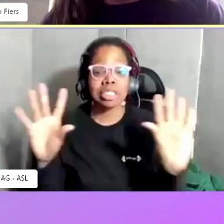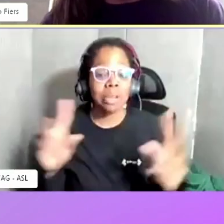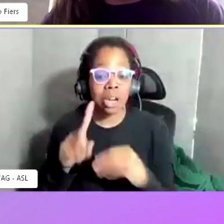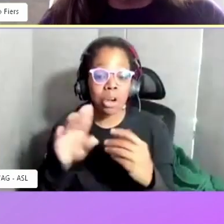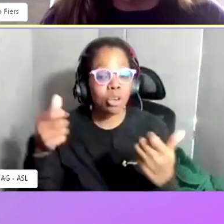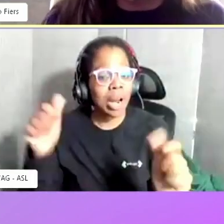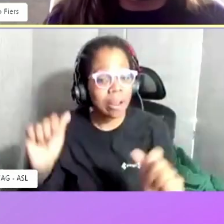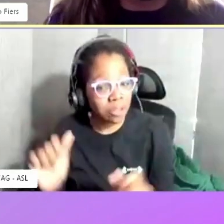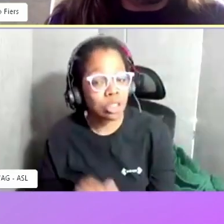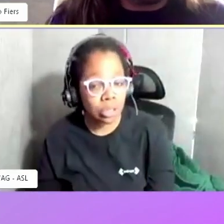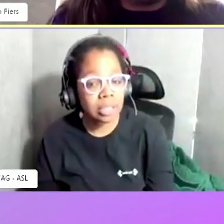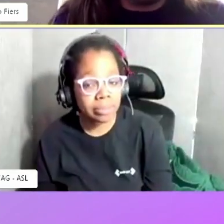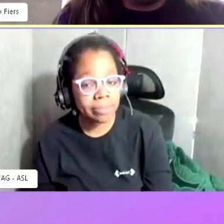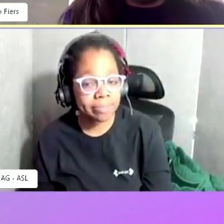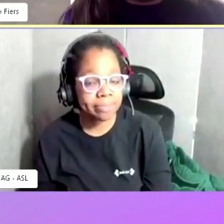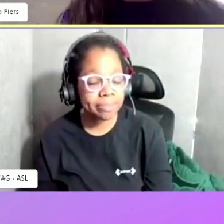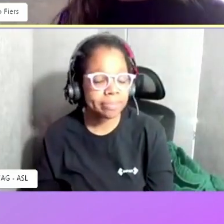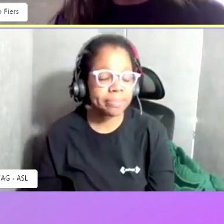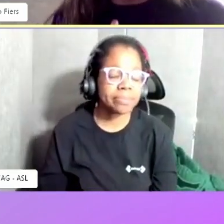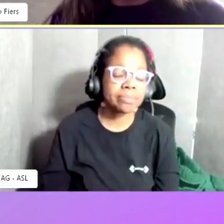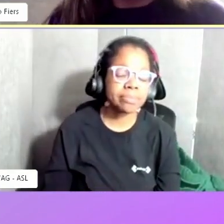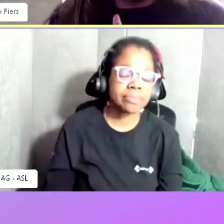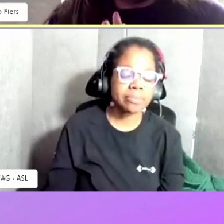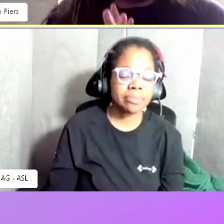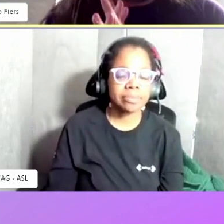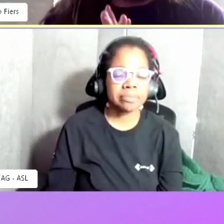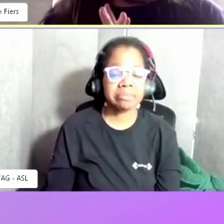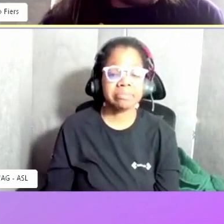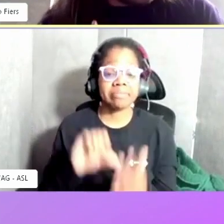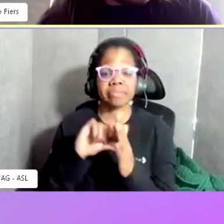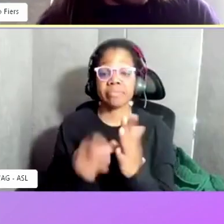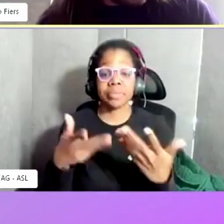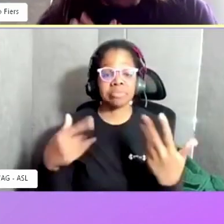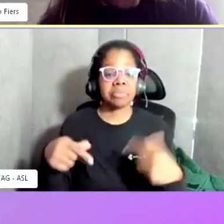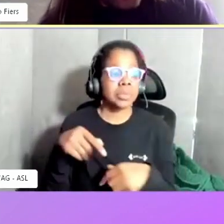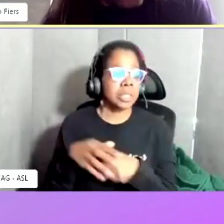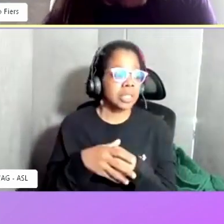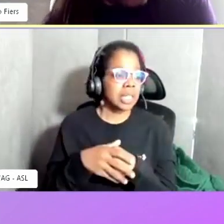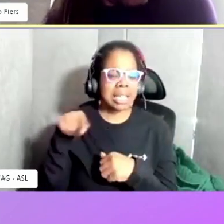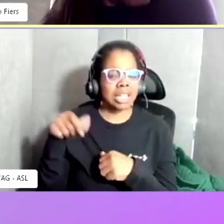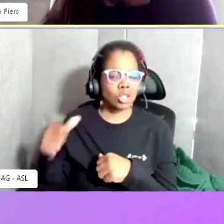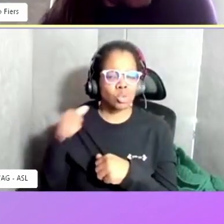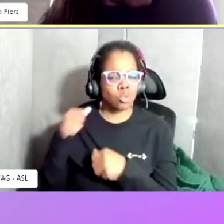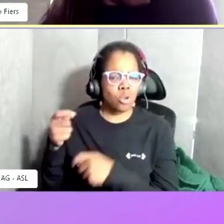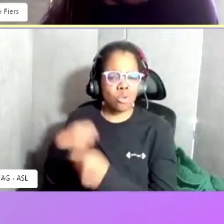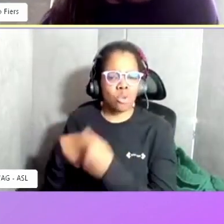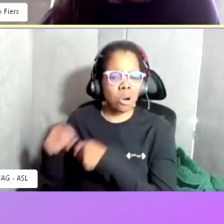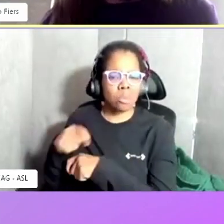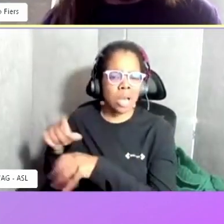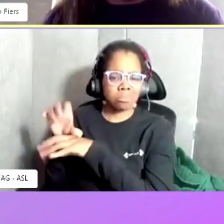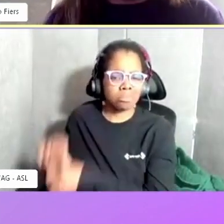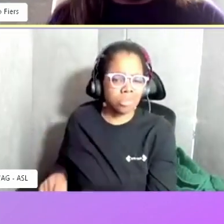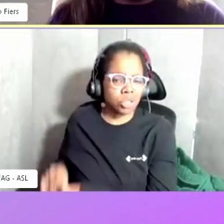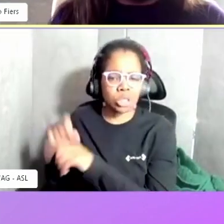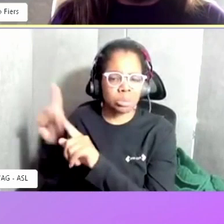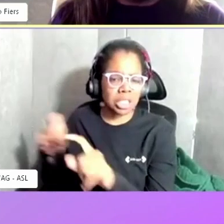efforts that you've put into accessibility. So the thing to highlight is that this isn't going to replace traditional accessibility testing.